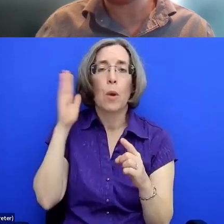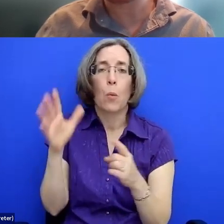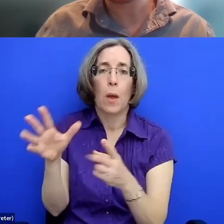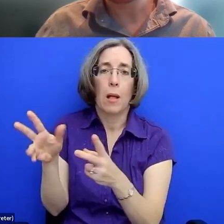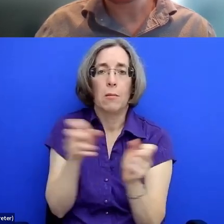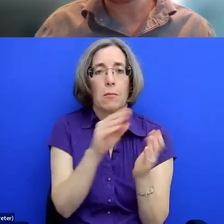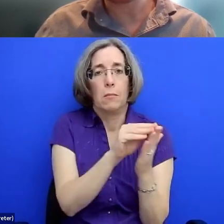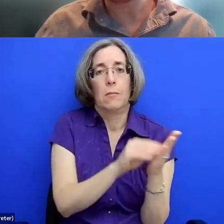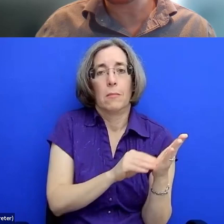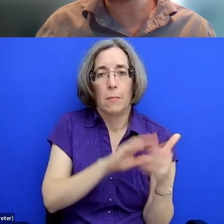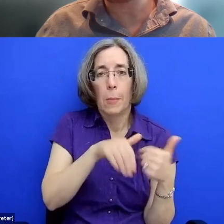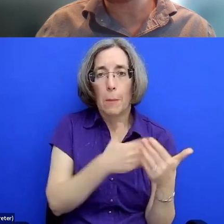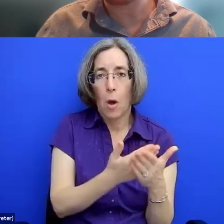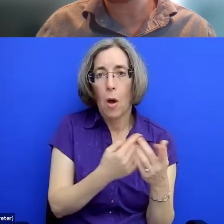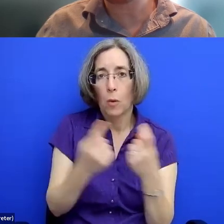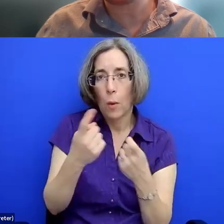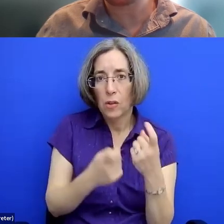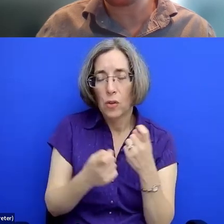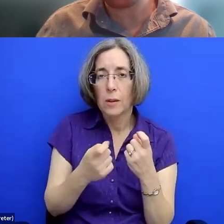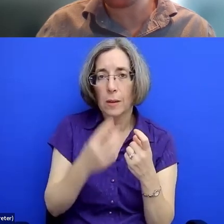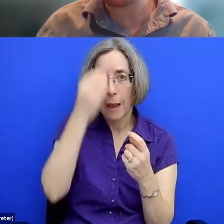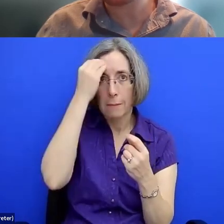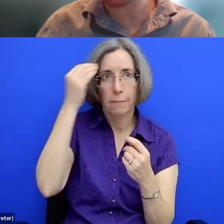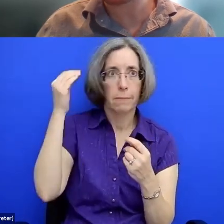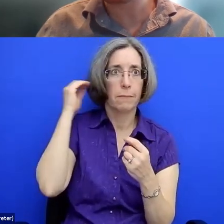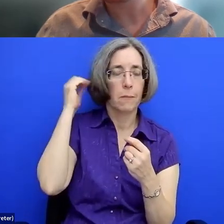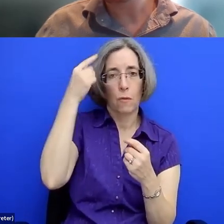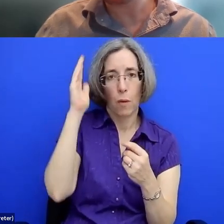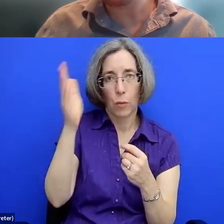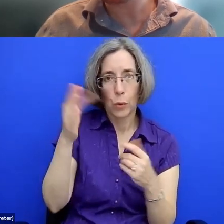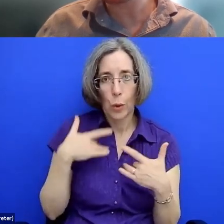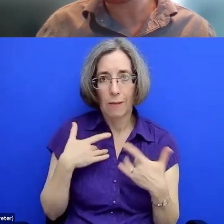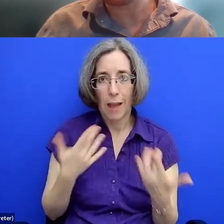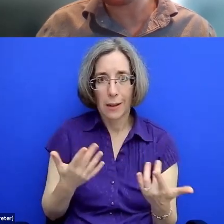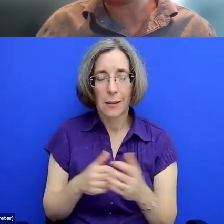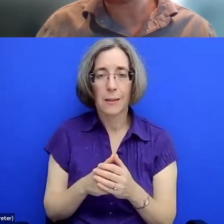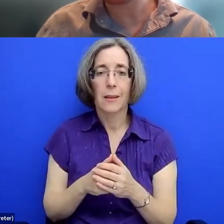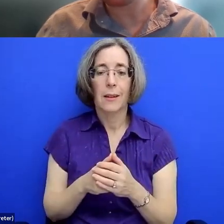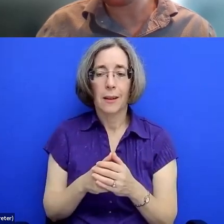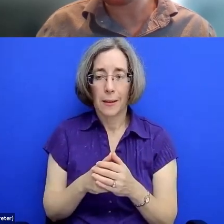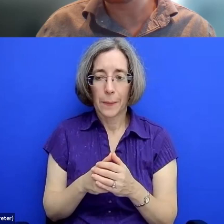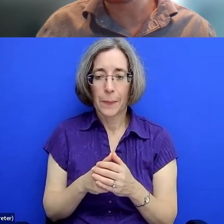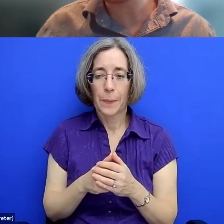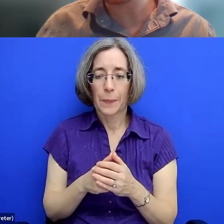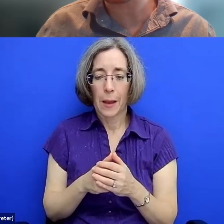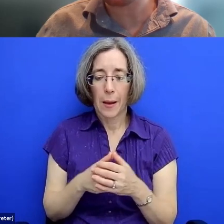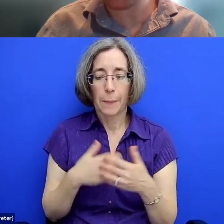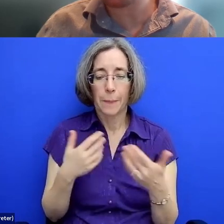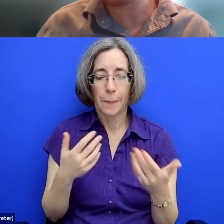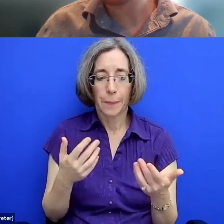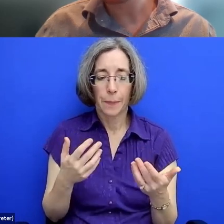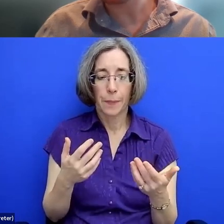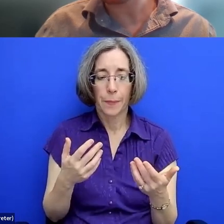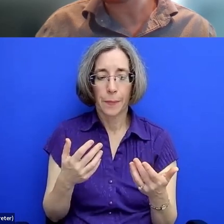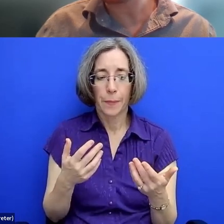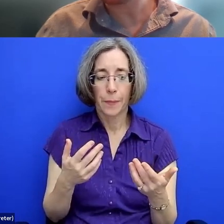much keep them in mind for future events and very much look to this